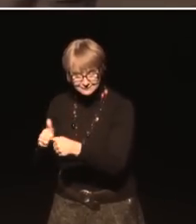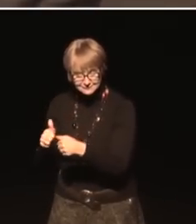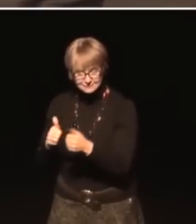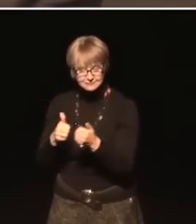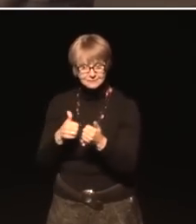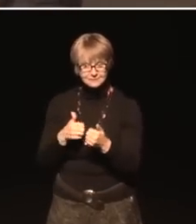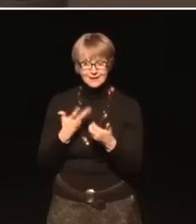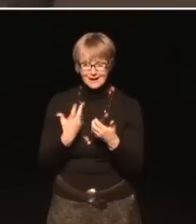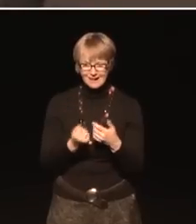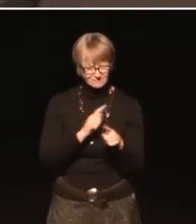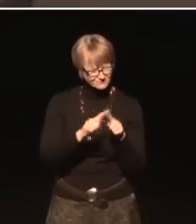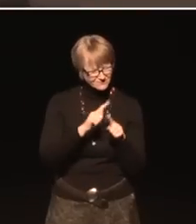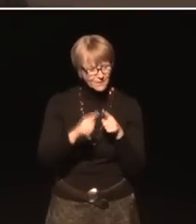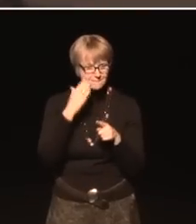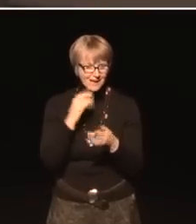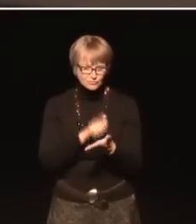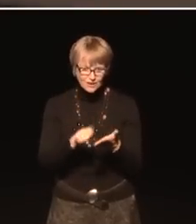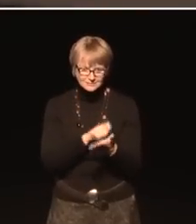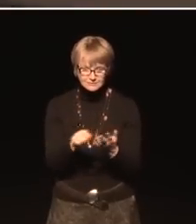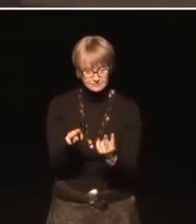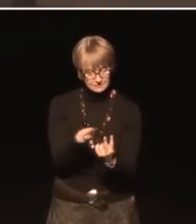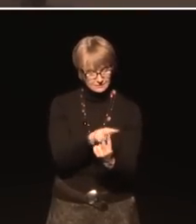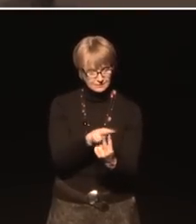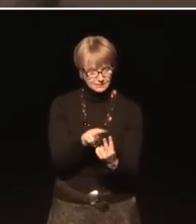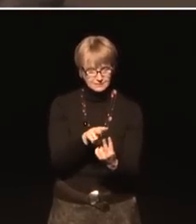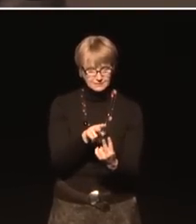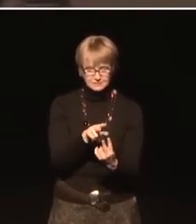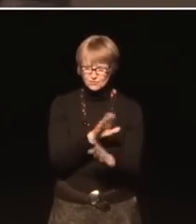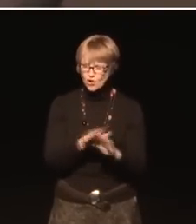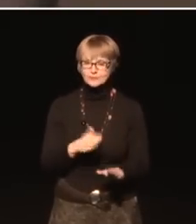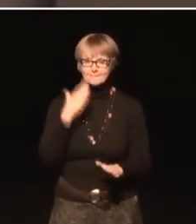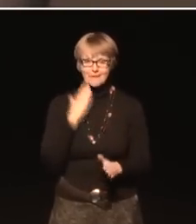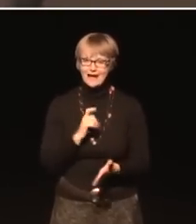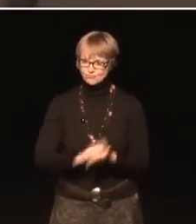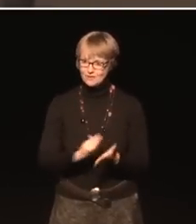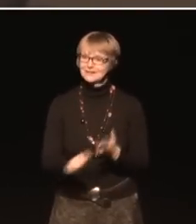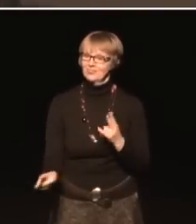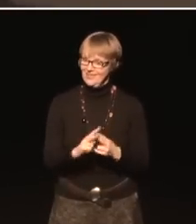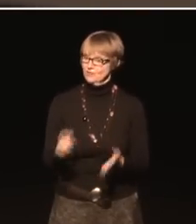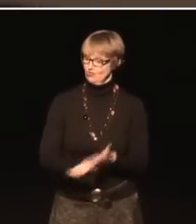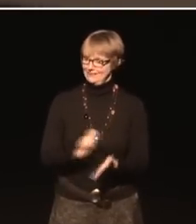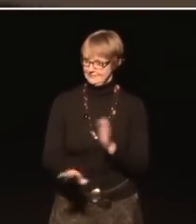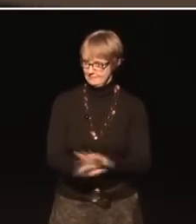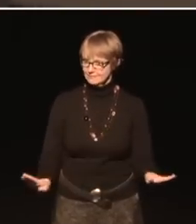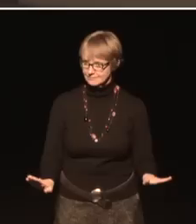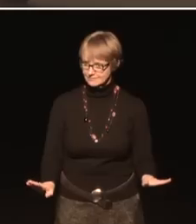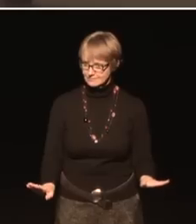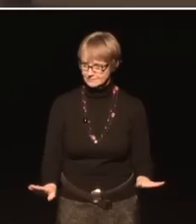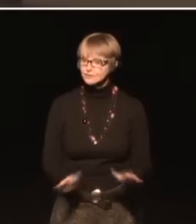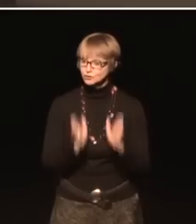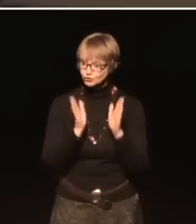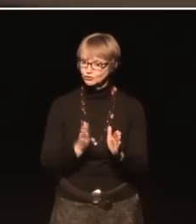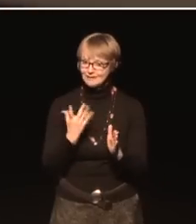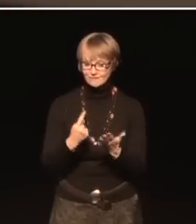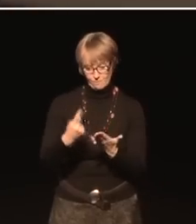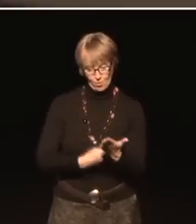or Derby Tucker Green is a black writer, and they're not. They're just writers. So for us as a policy to go, well, if we're going to do